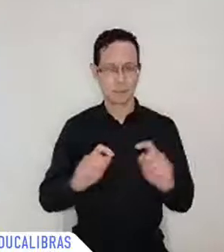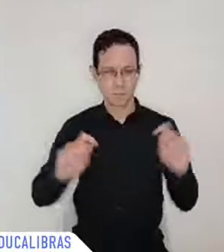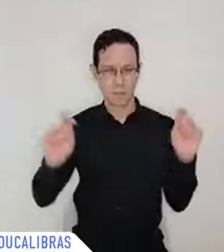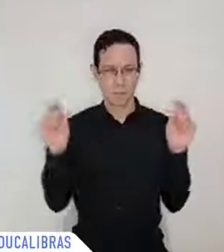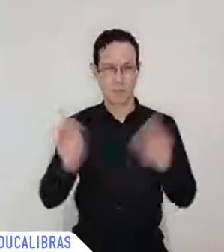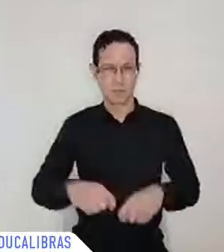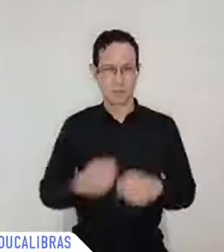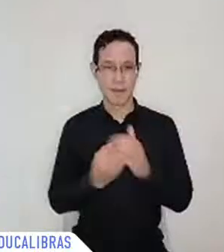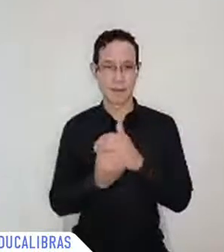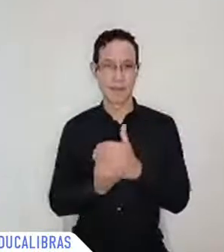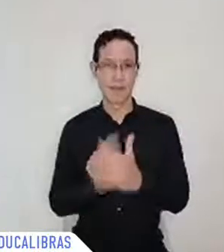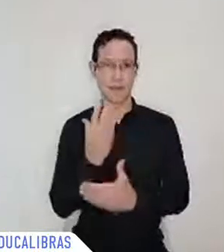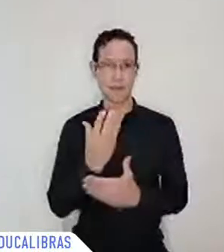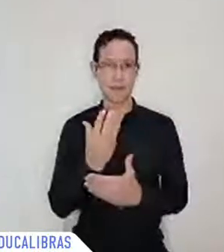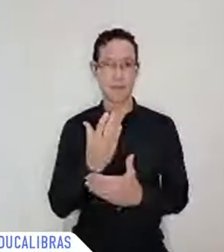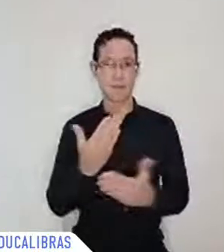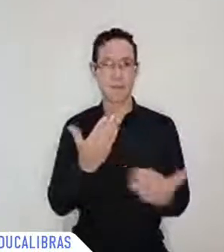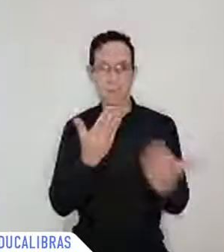we